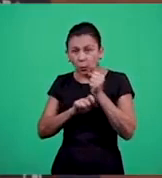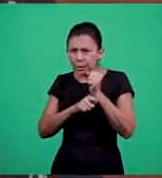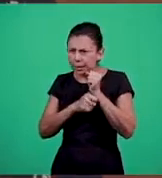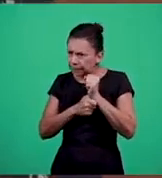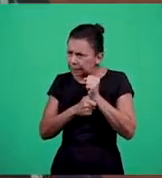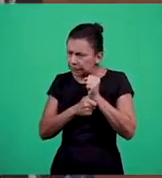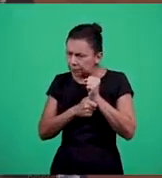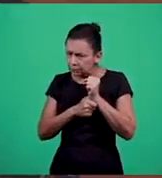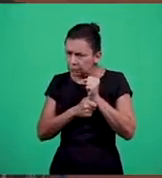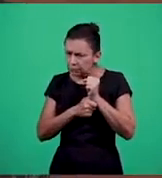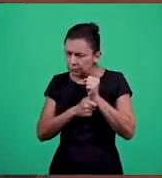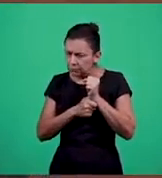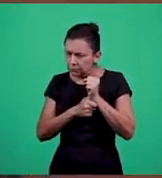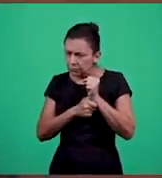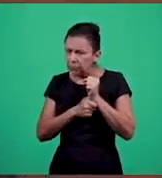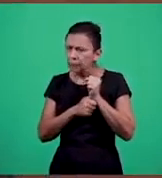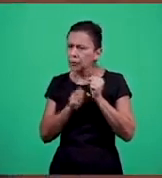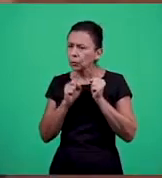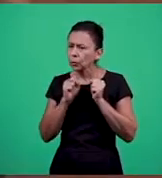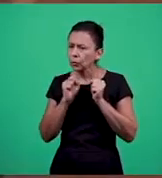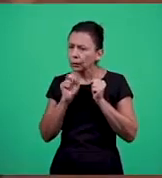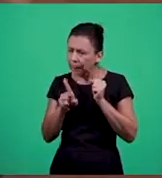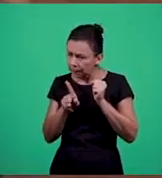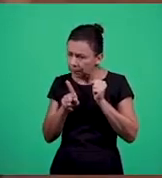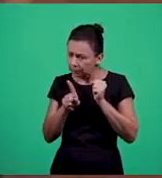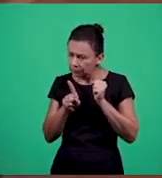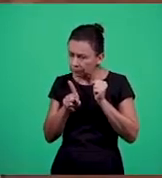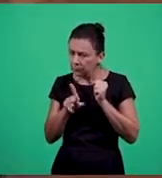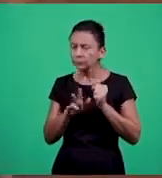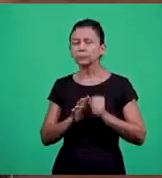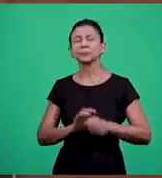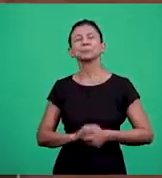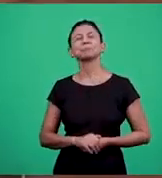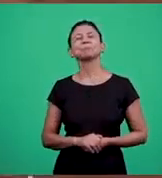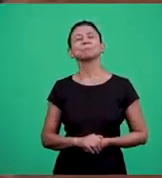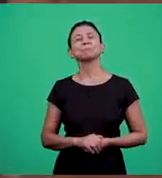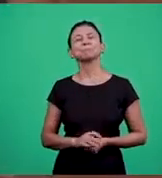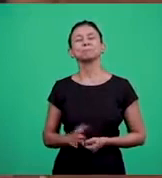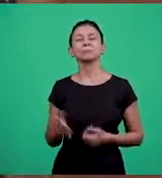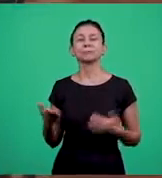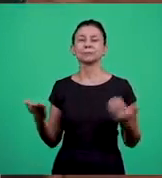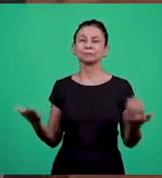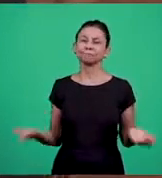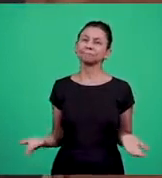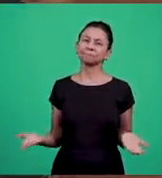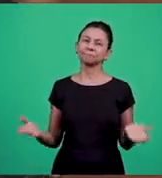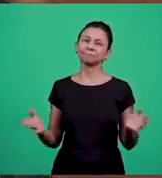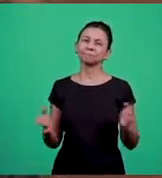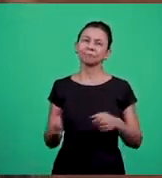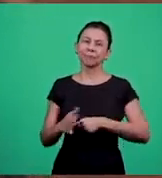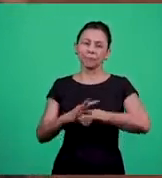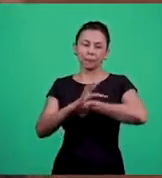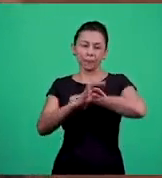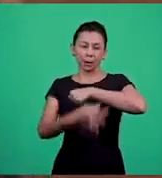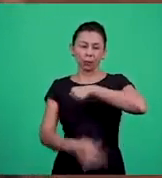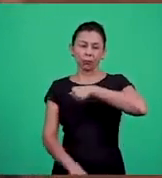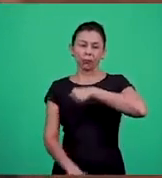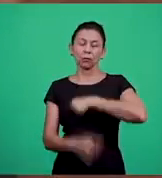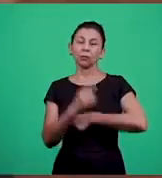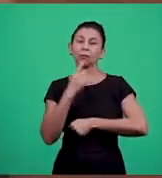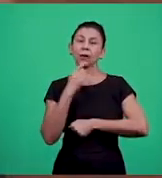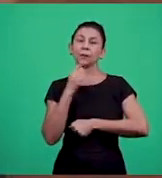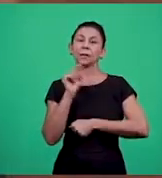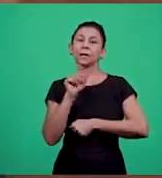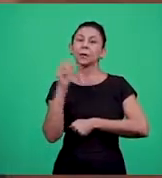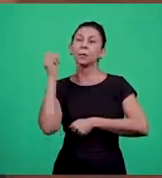And also, you have to do one important thing. You also have to do this. You